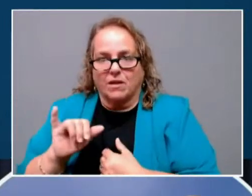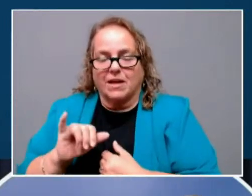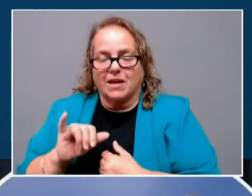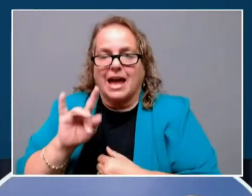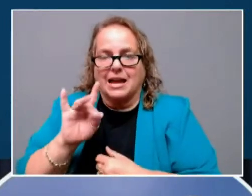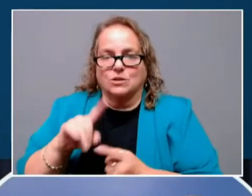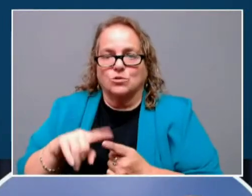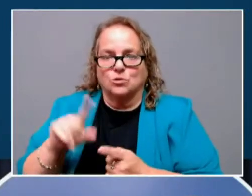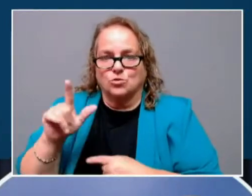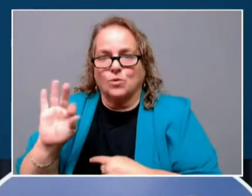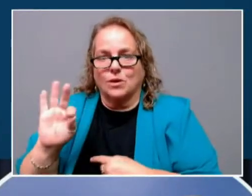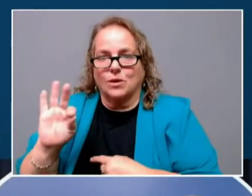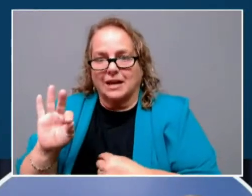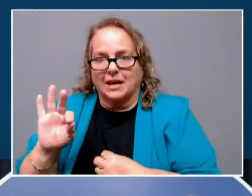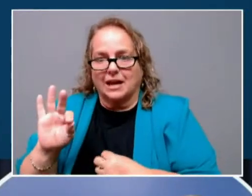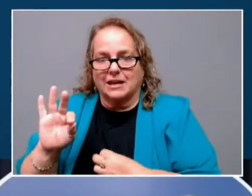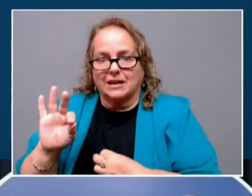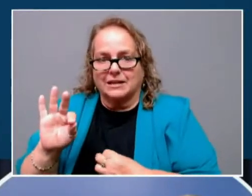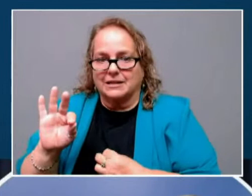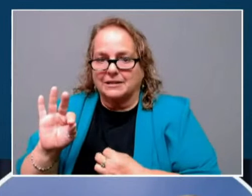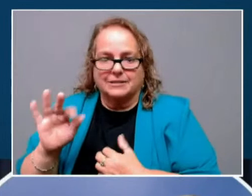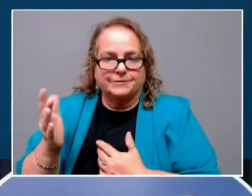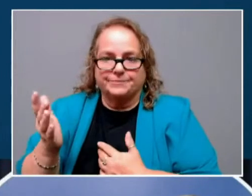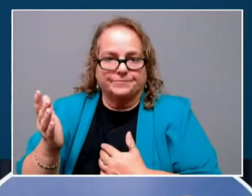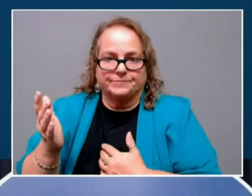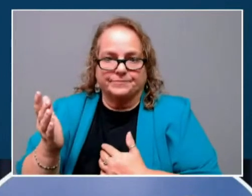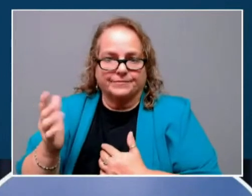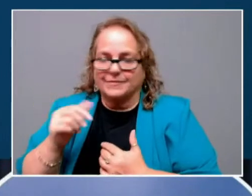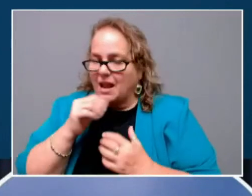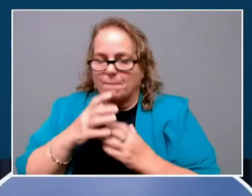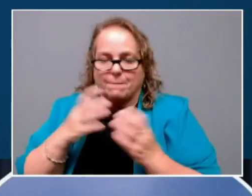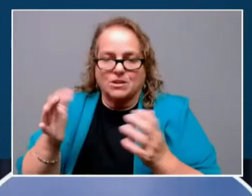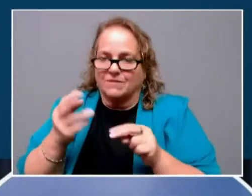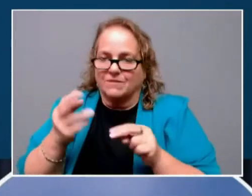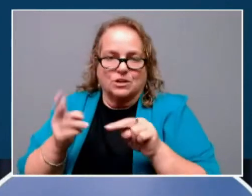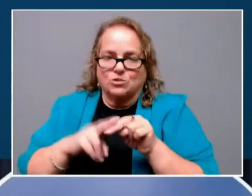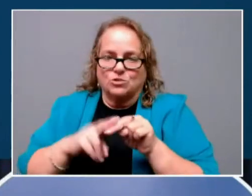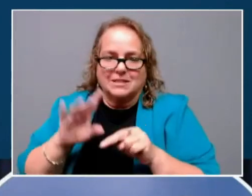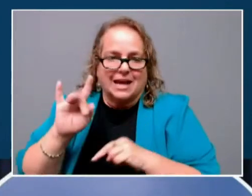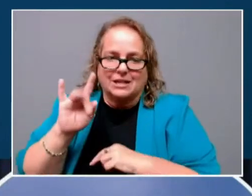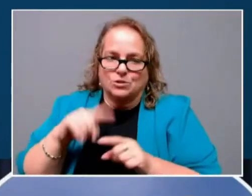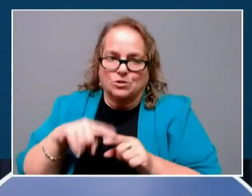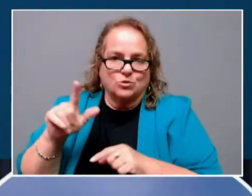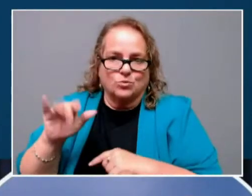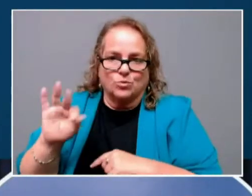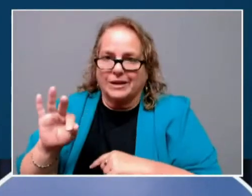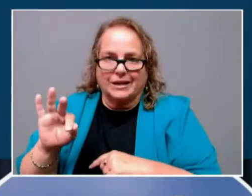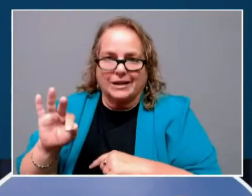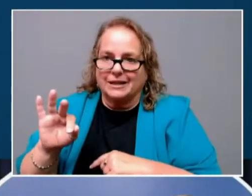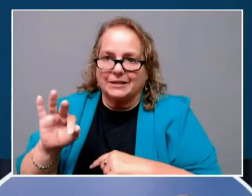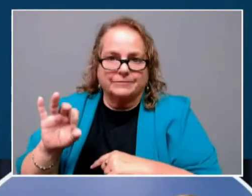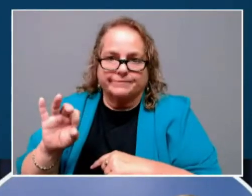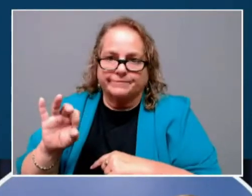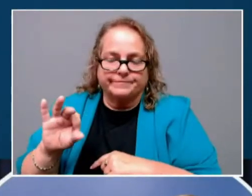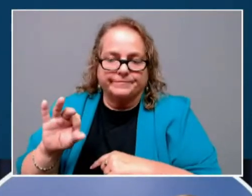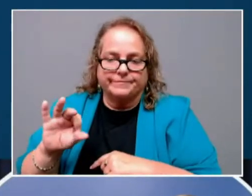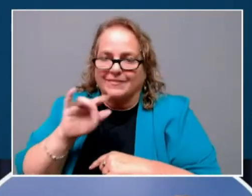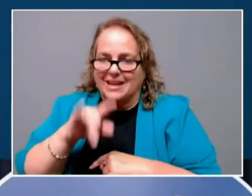29, it wasn't much of an increase on what we've seen before. This is the